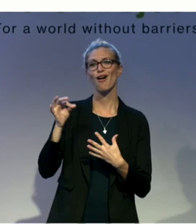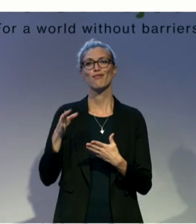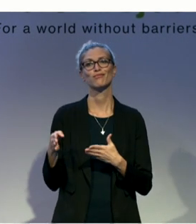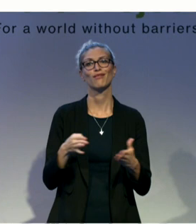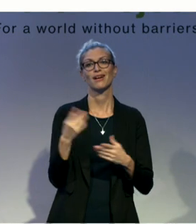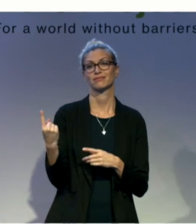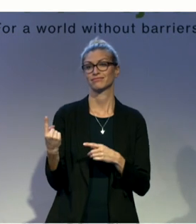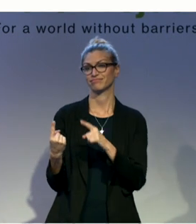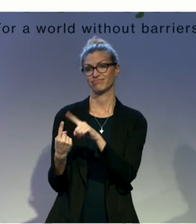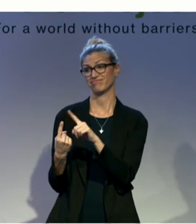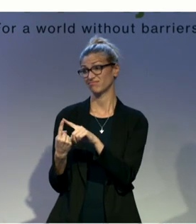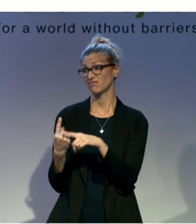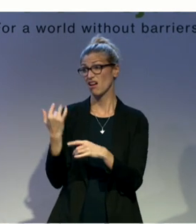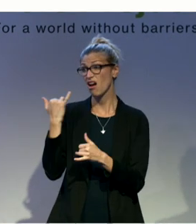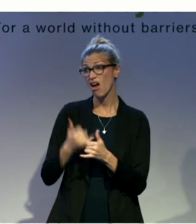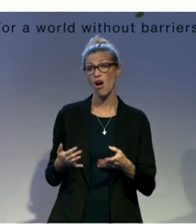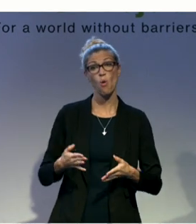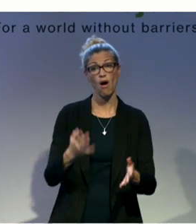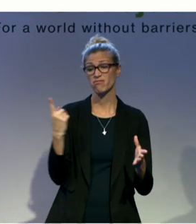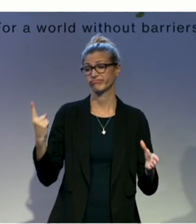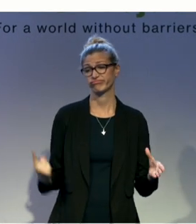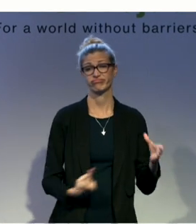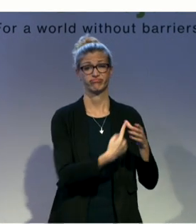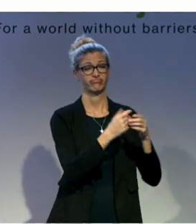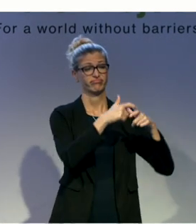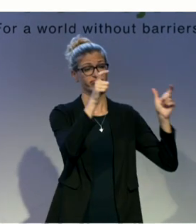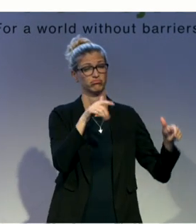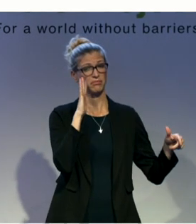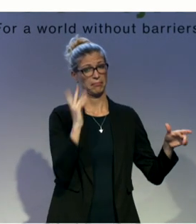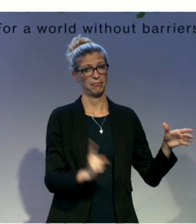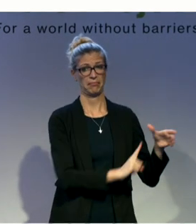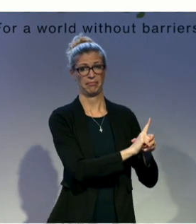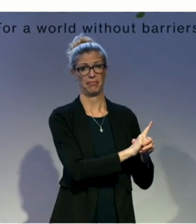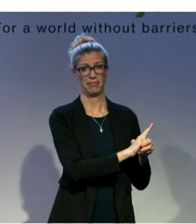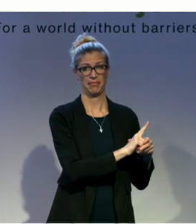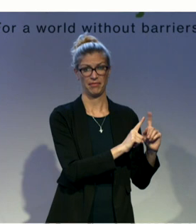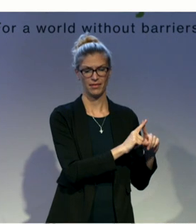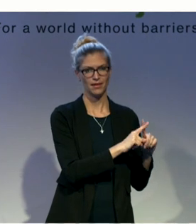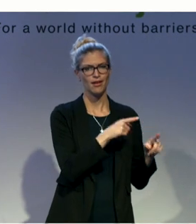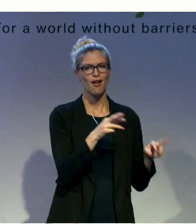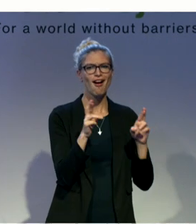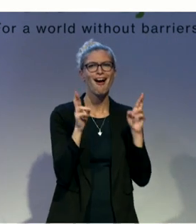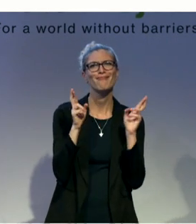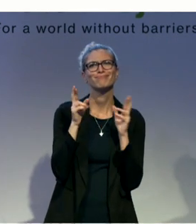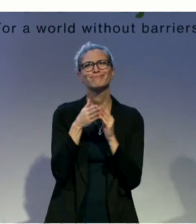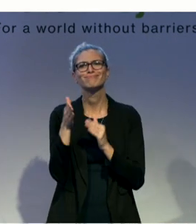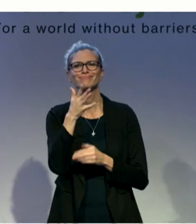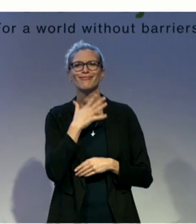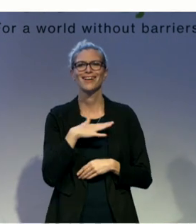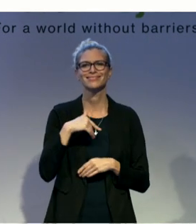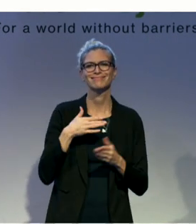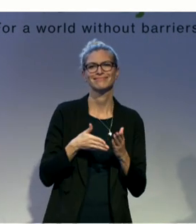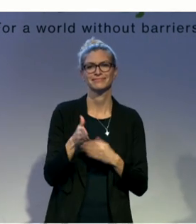institution. Lack of hope or lack of perspective means that once they end up in